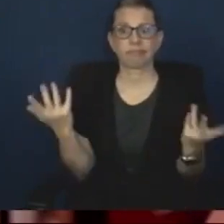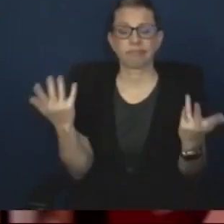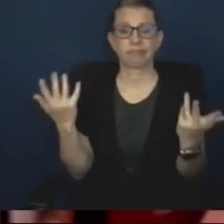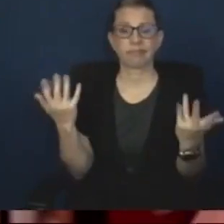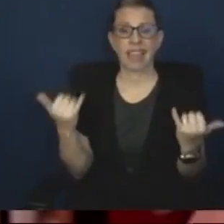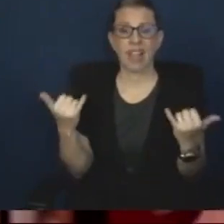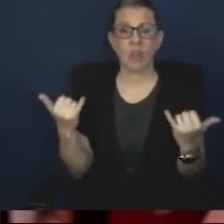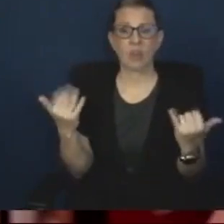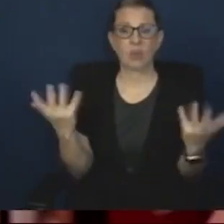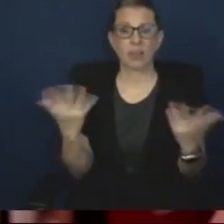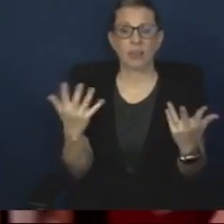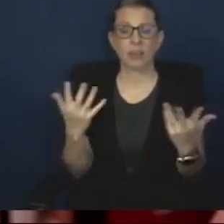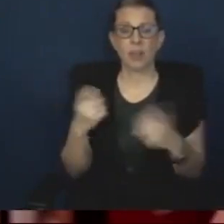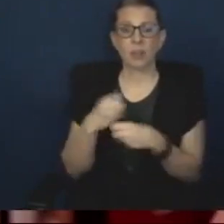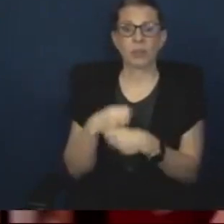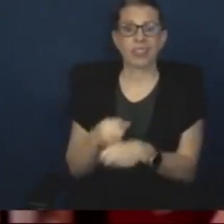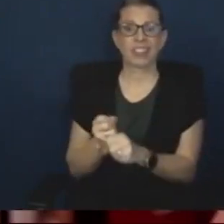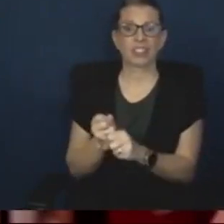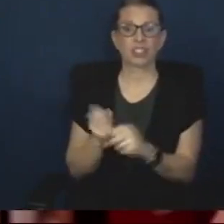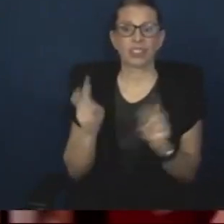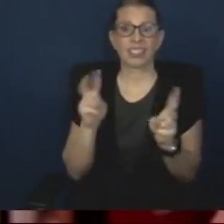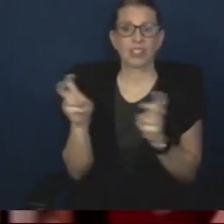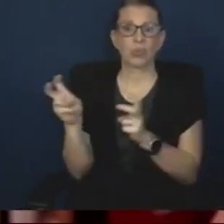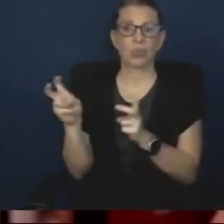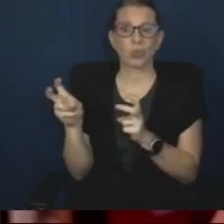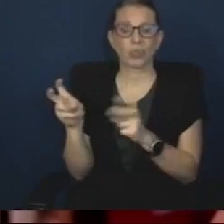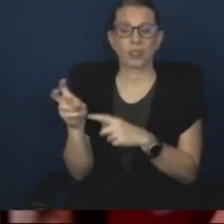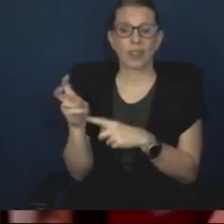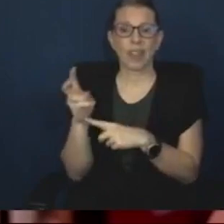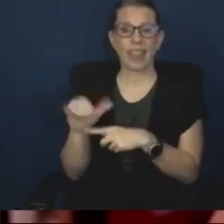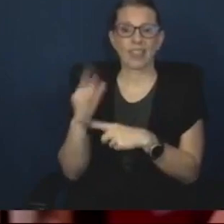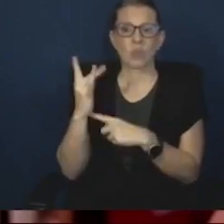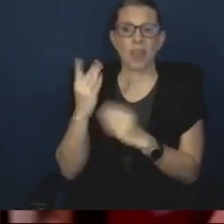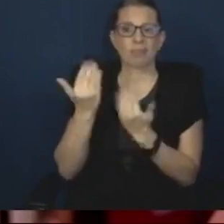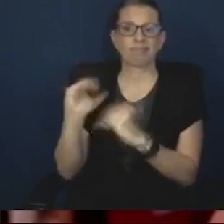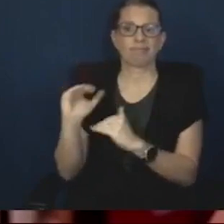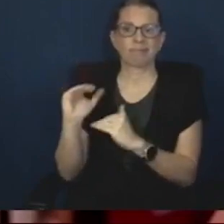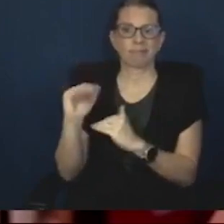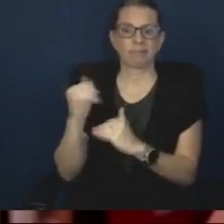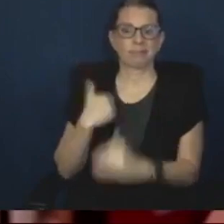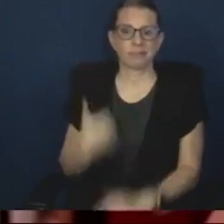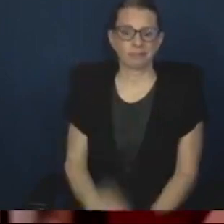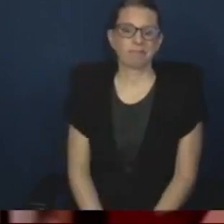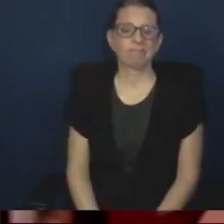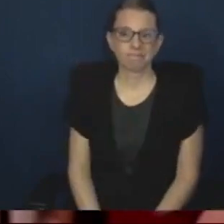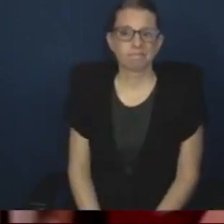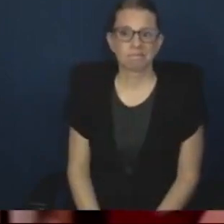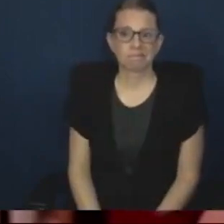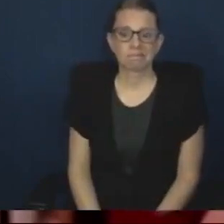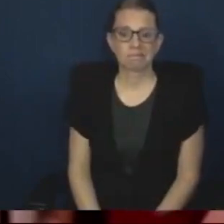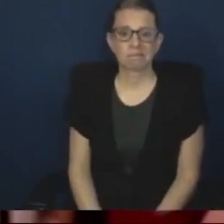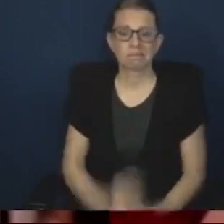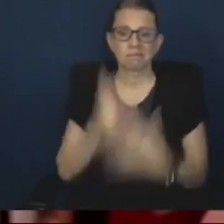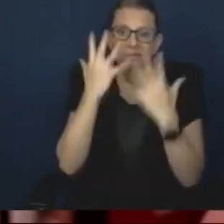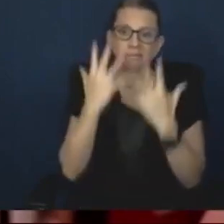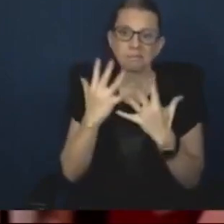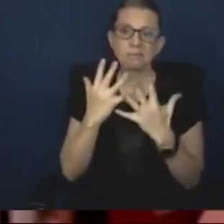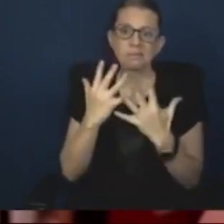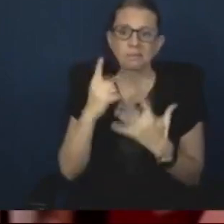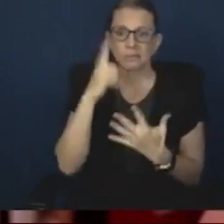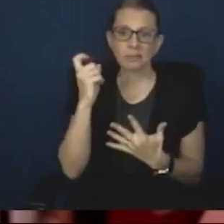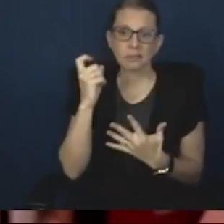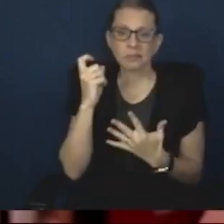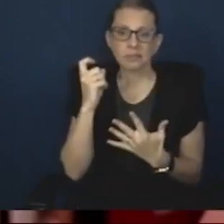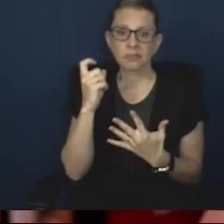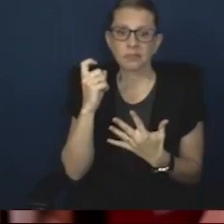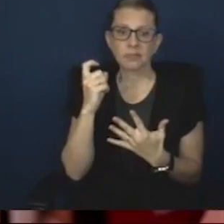they're having production issues, and that's what is limiting the outcome. So I think it's unfortunate because it points